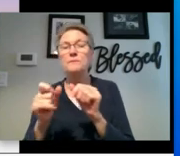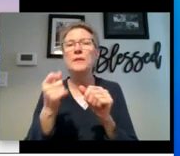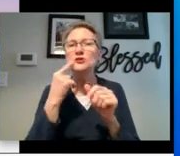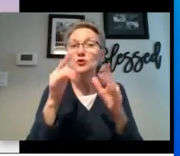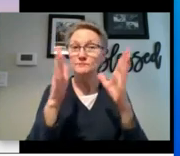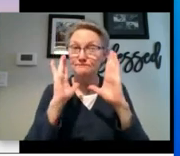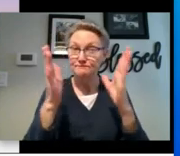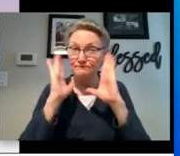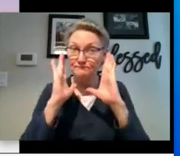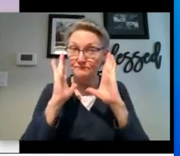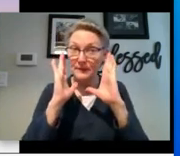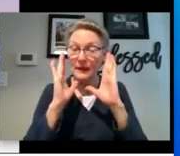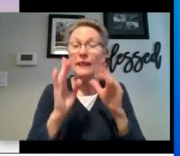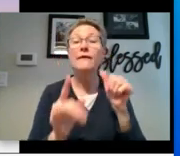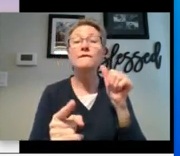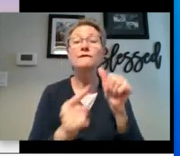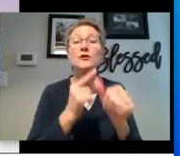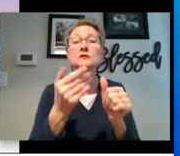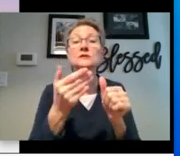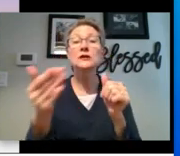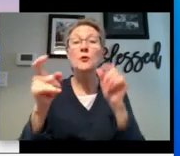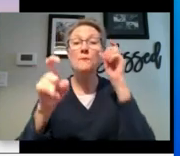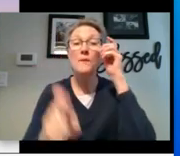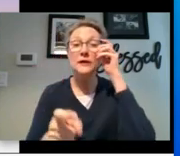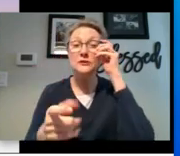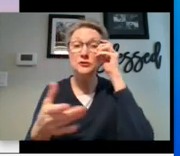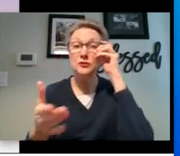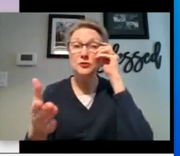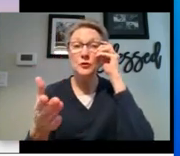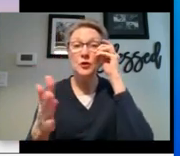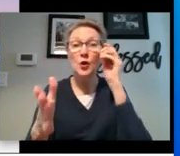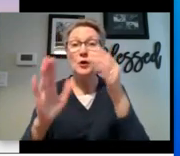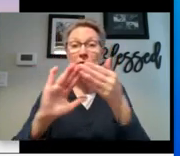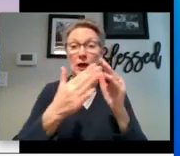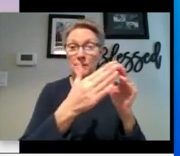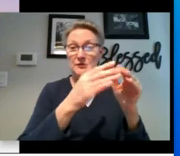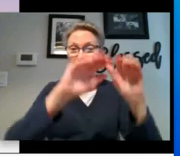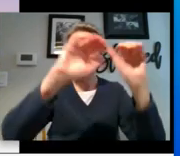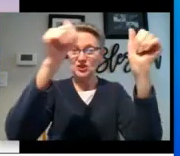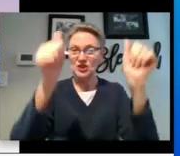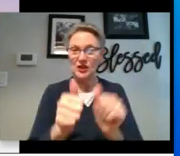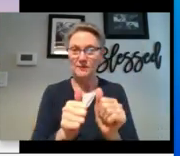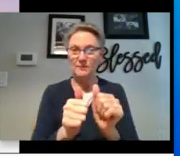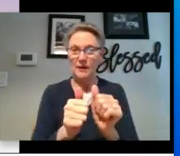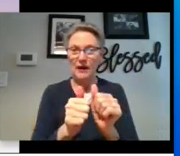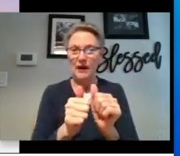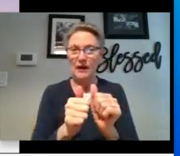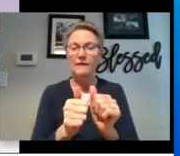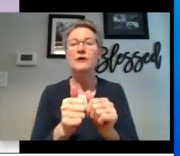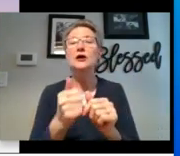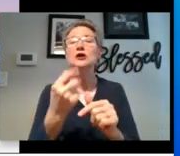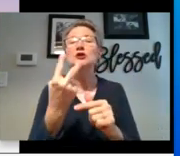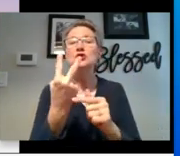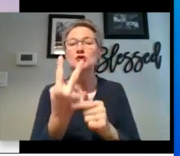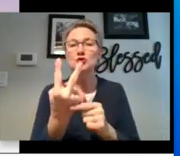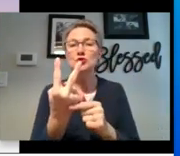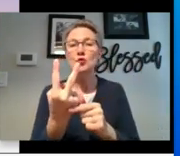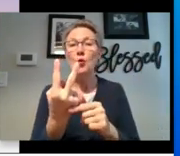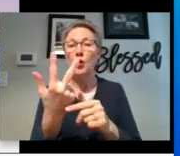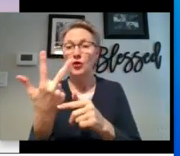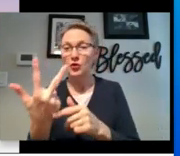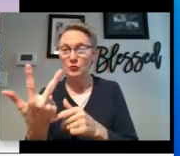really carefully. The first thing you must do is your town must be in the shape of a combined rectangle figure. If you're not